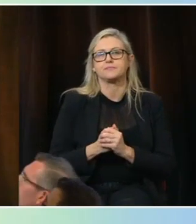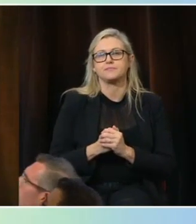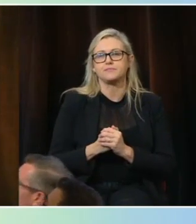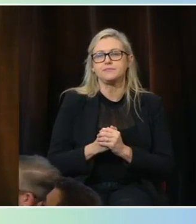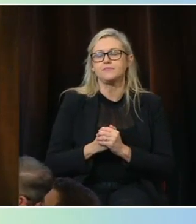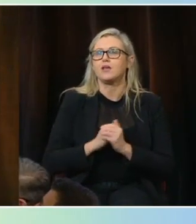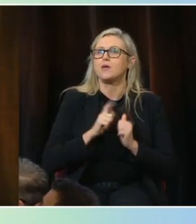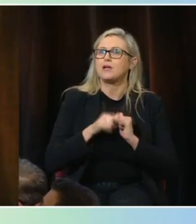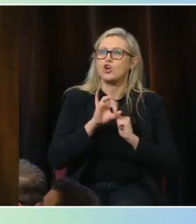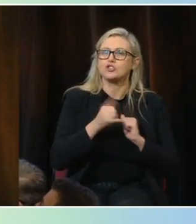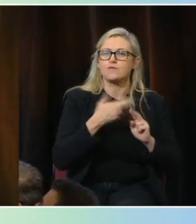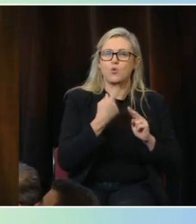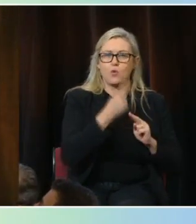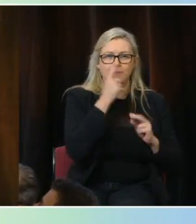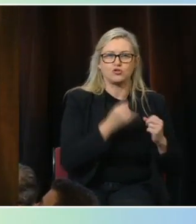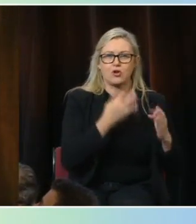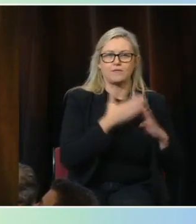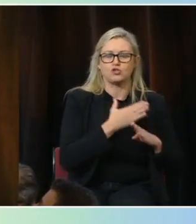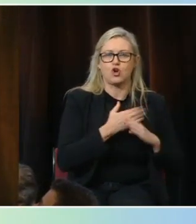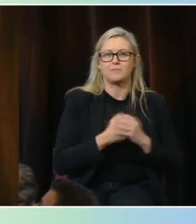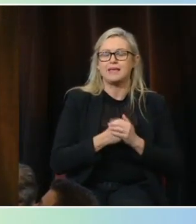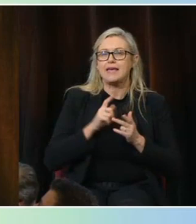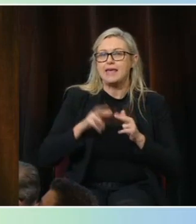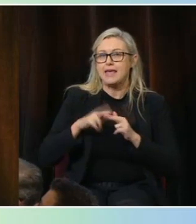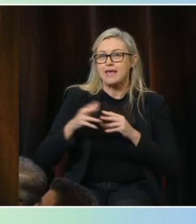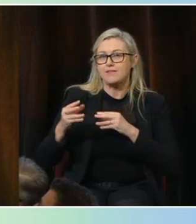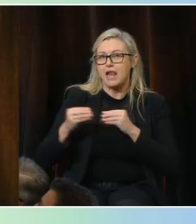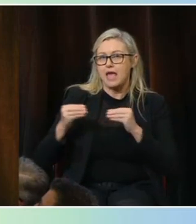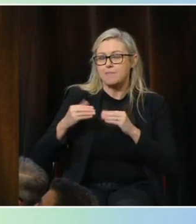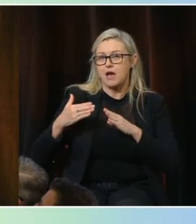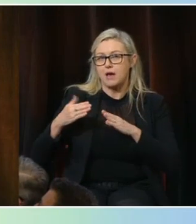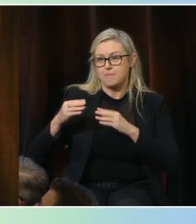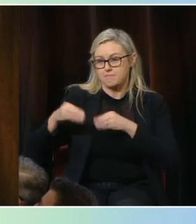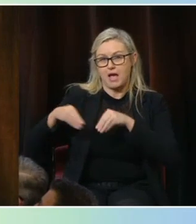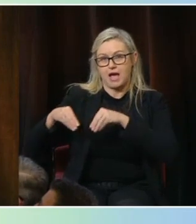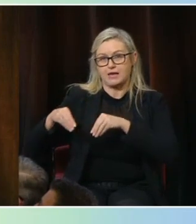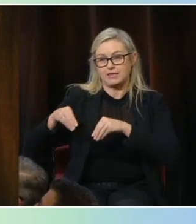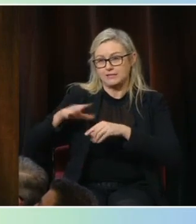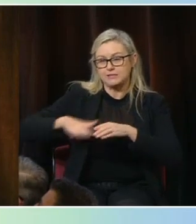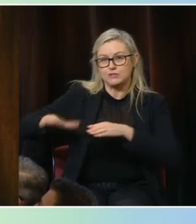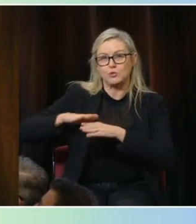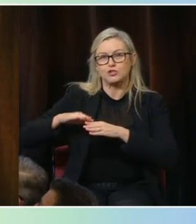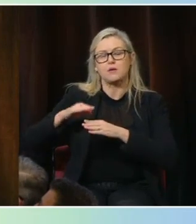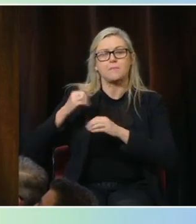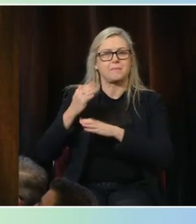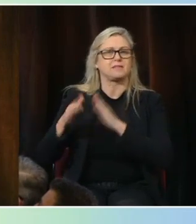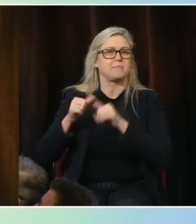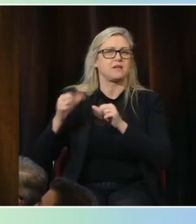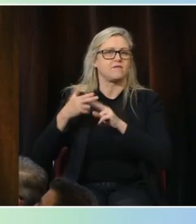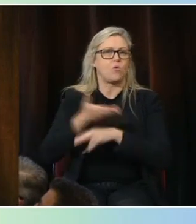be out of work tighter labor market conditions catalyze better labor market outcomes for all workers